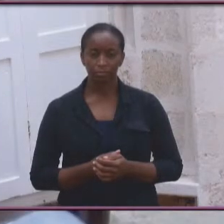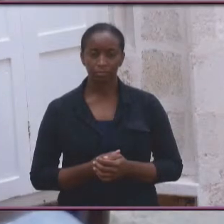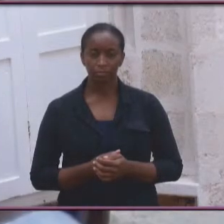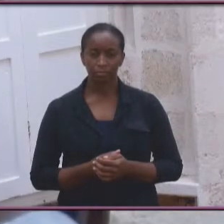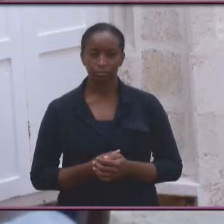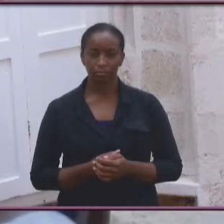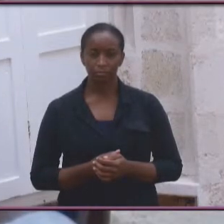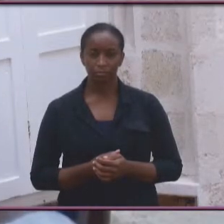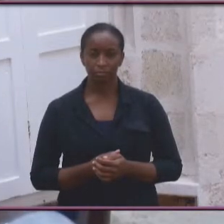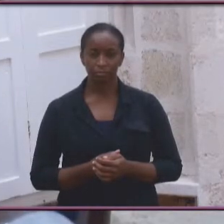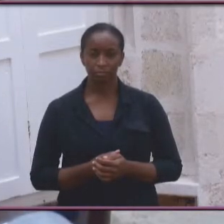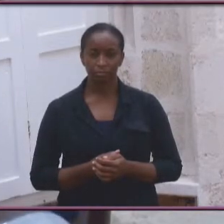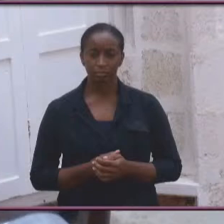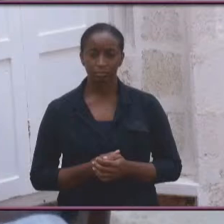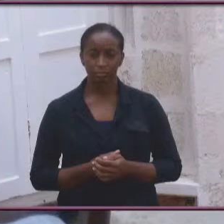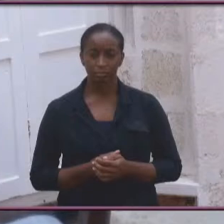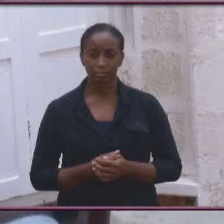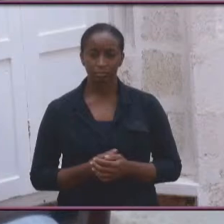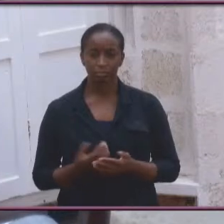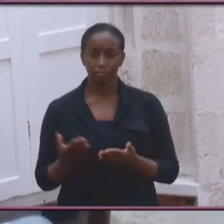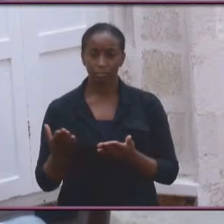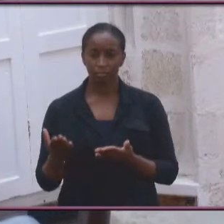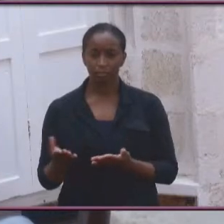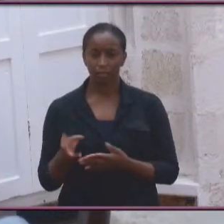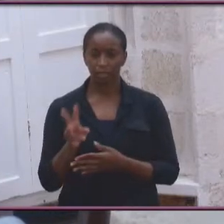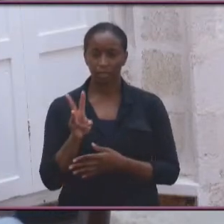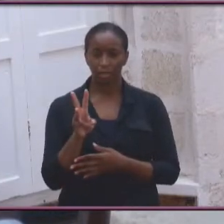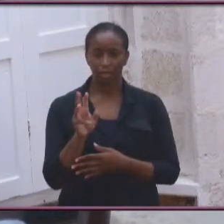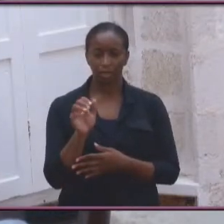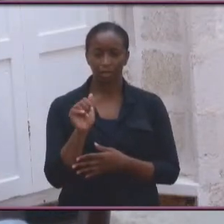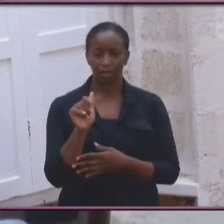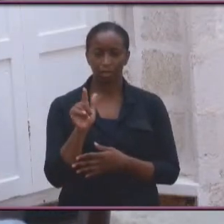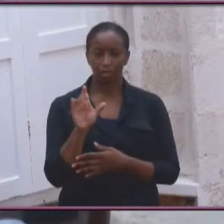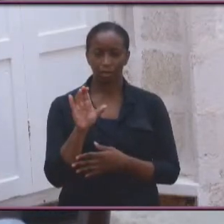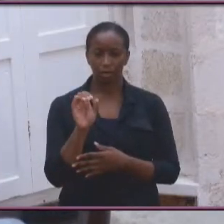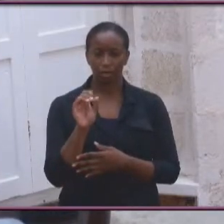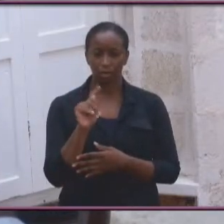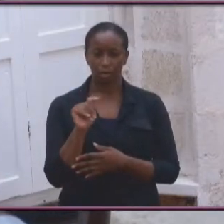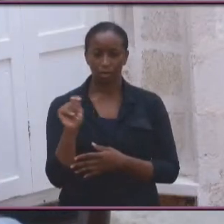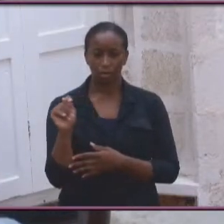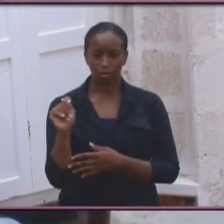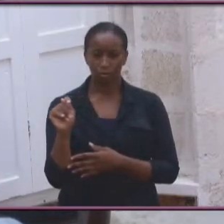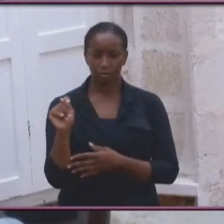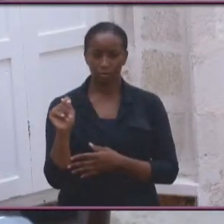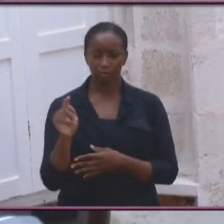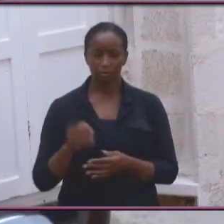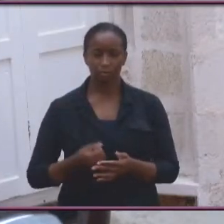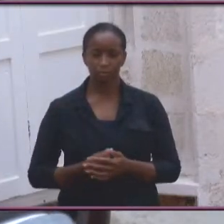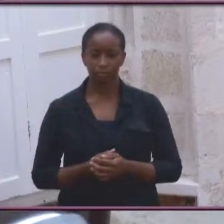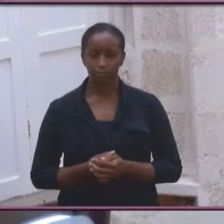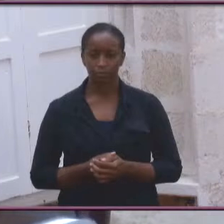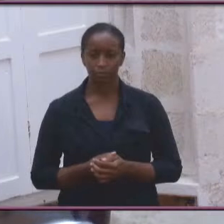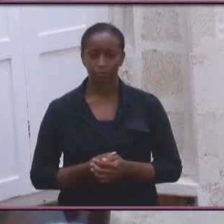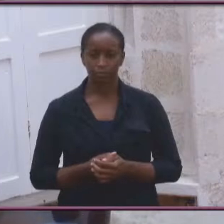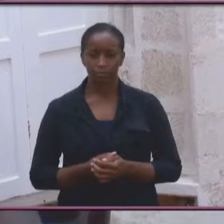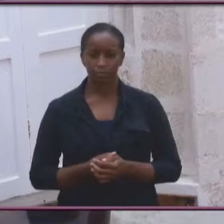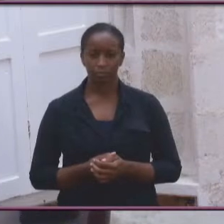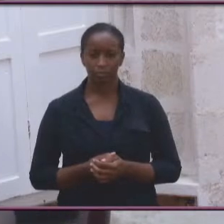move the second reading of the Mr. J.X.